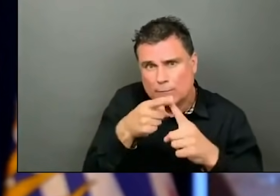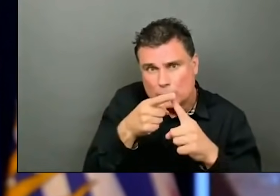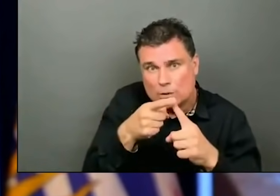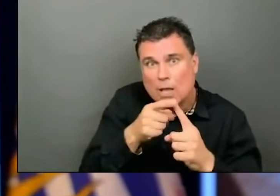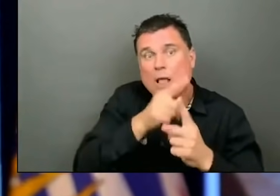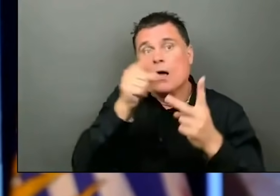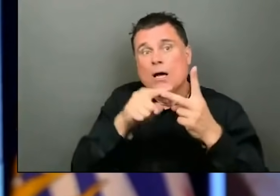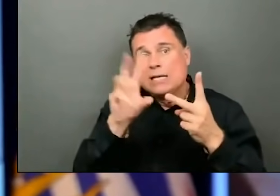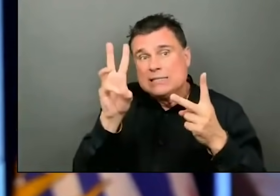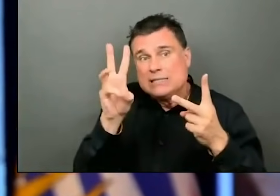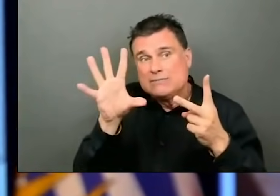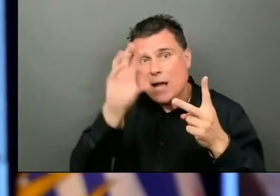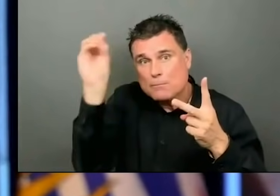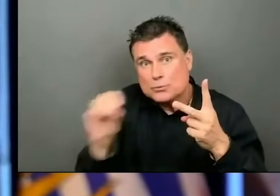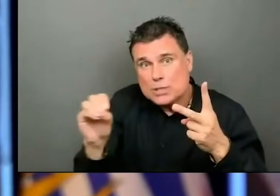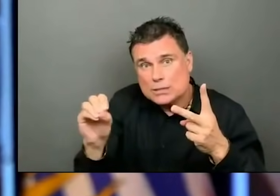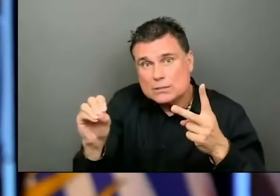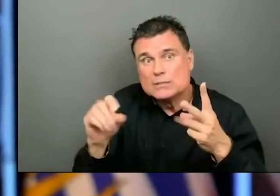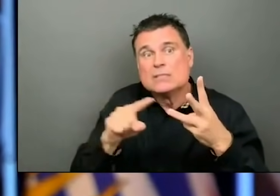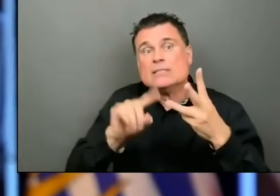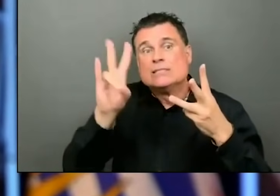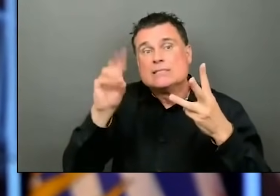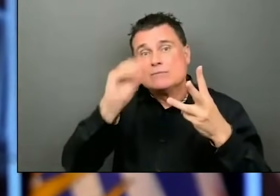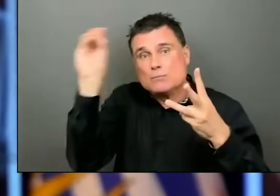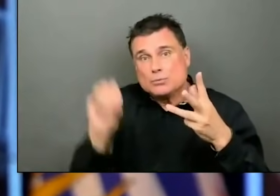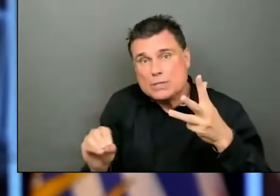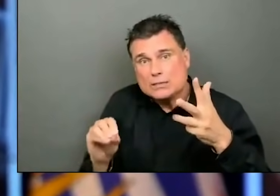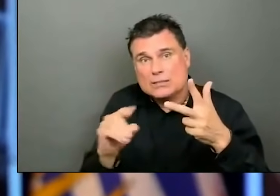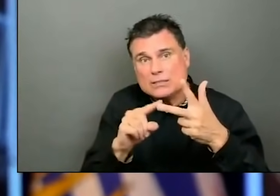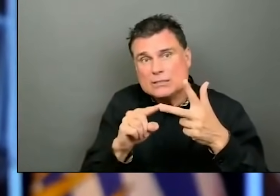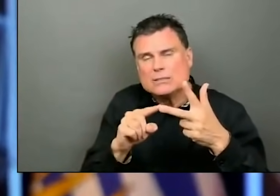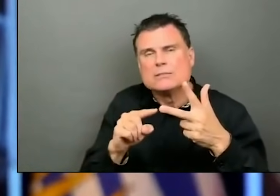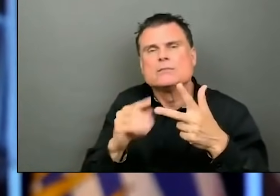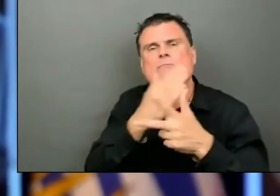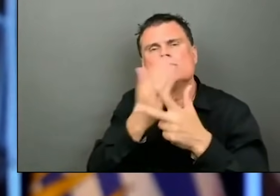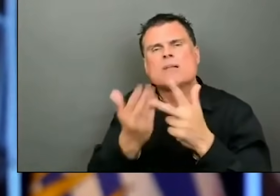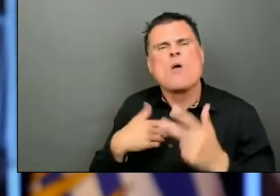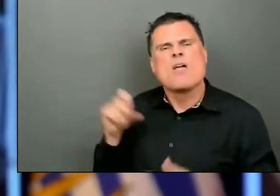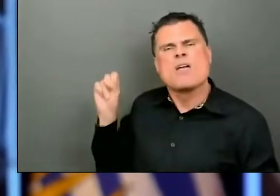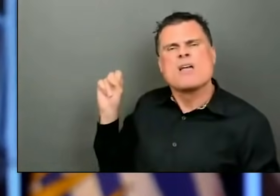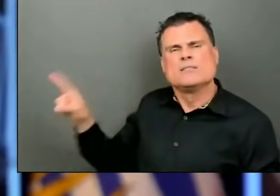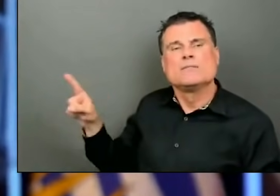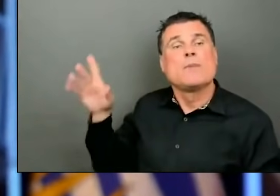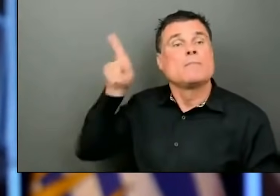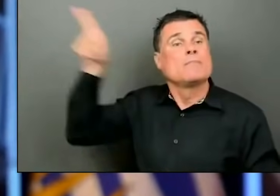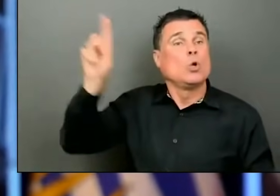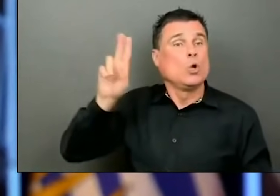wanted to ask you about this story out of Public Health England regarding the